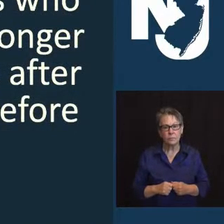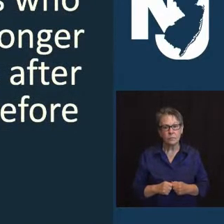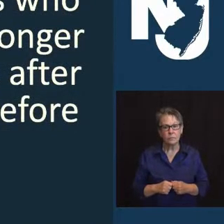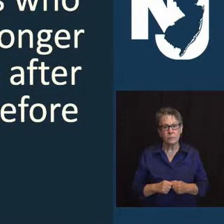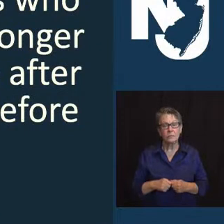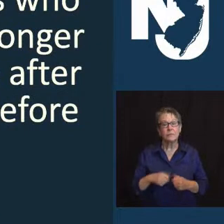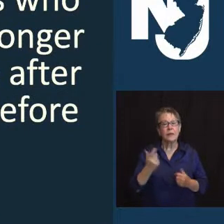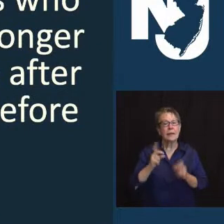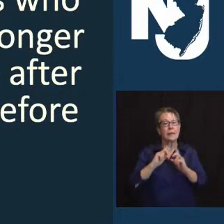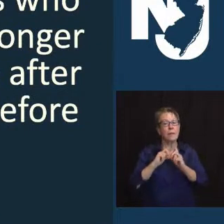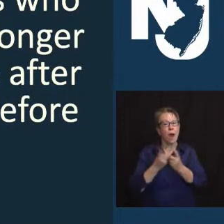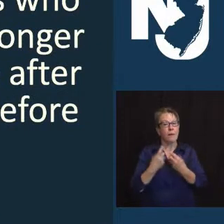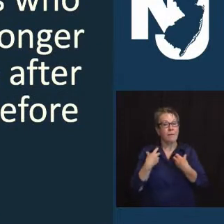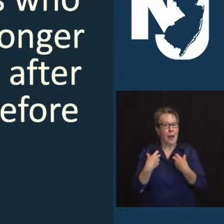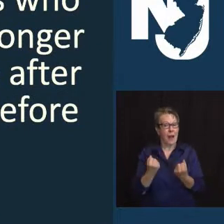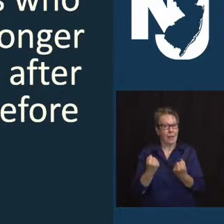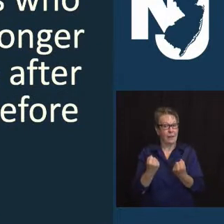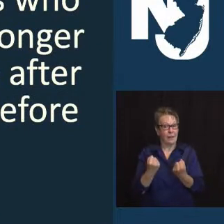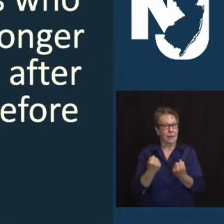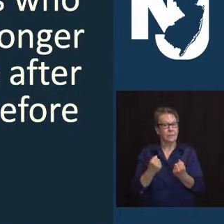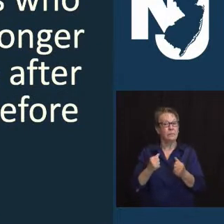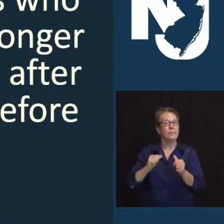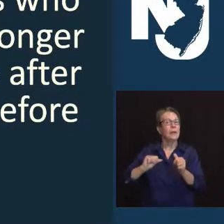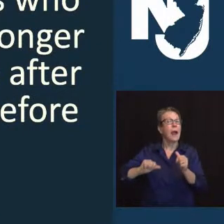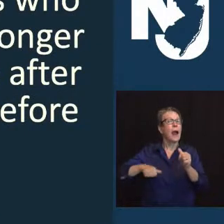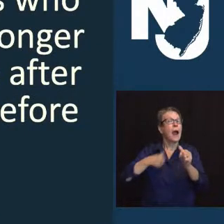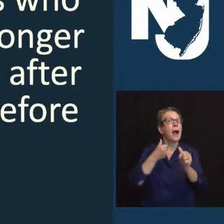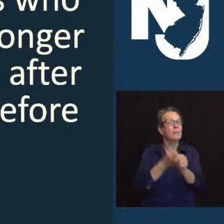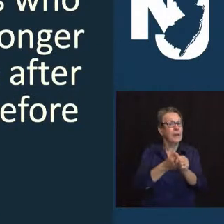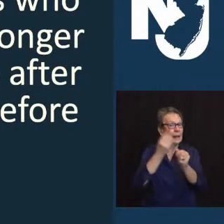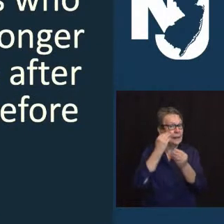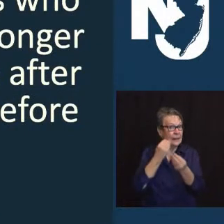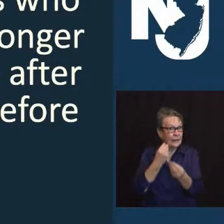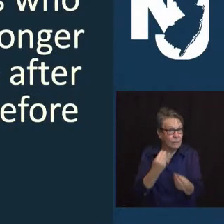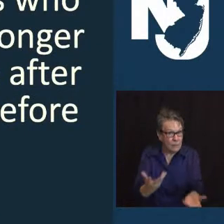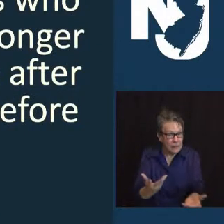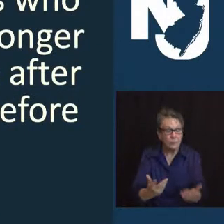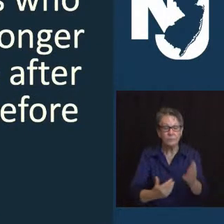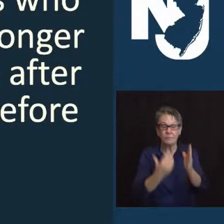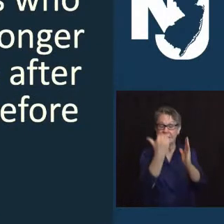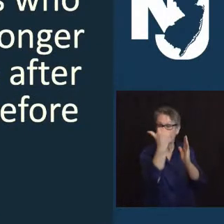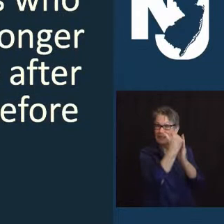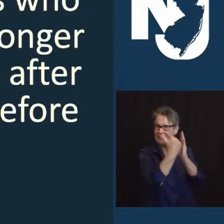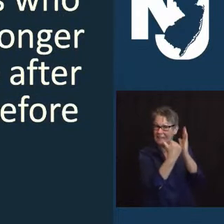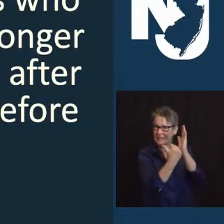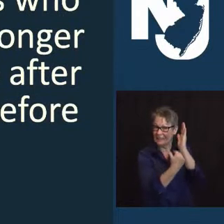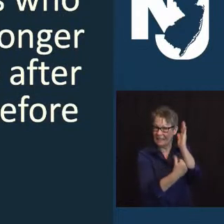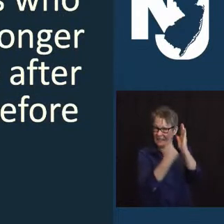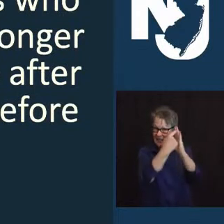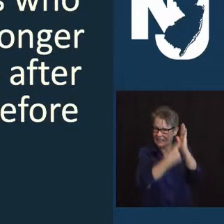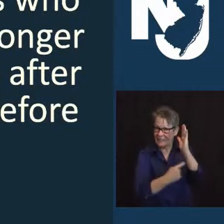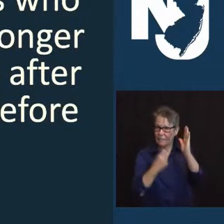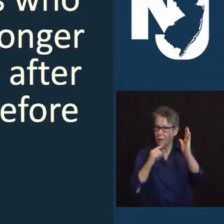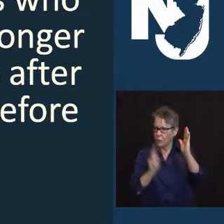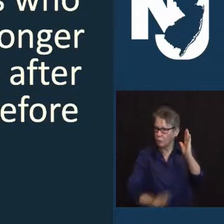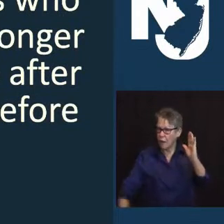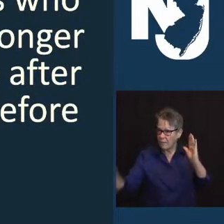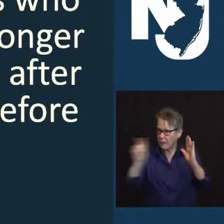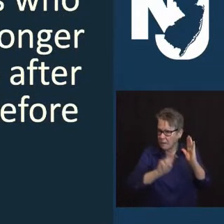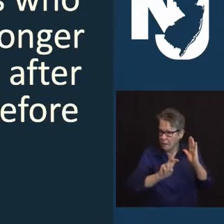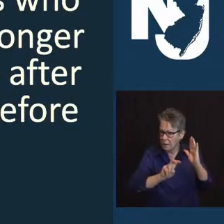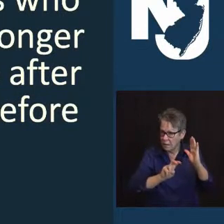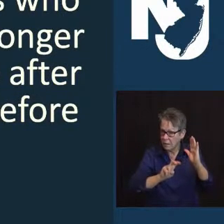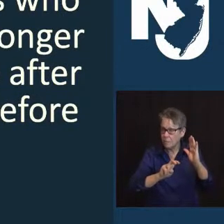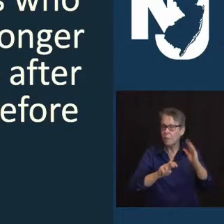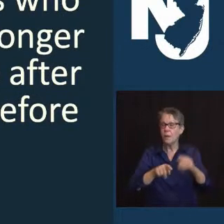reflect the new recommendations from the CDC. New Jersey is no longer advising fully vaccinated individuals who travel